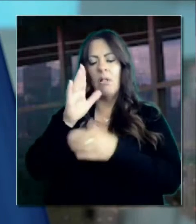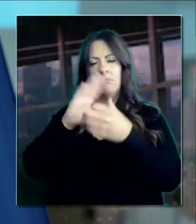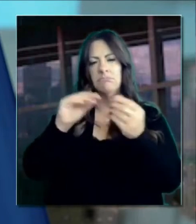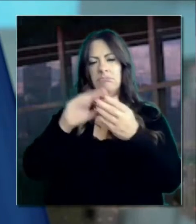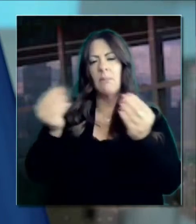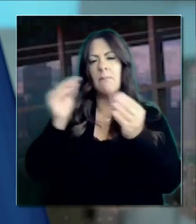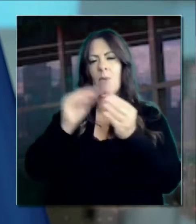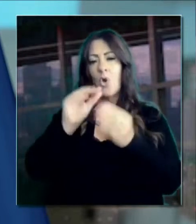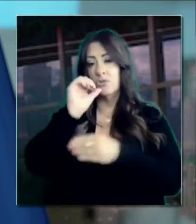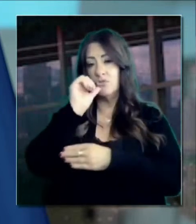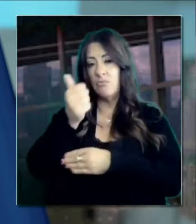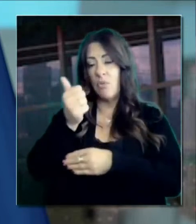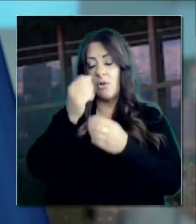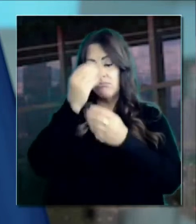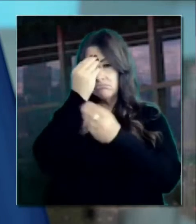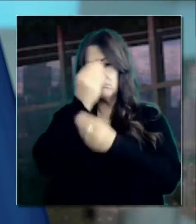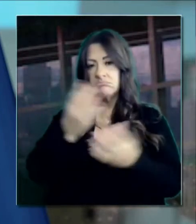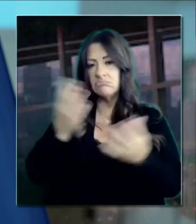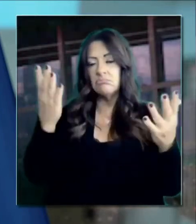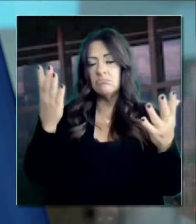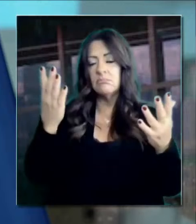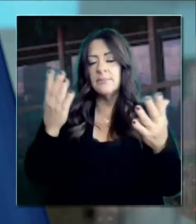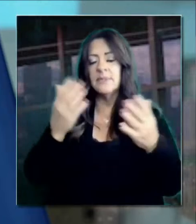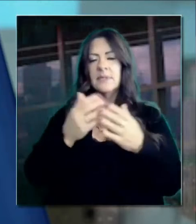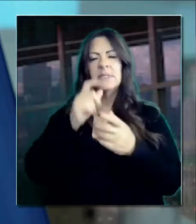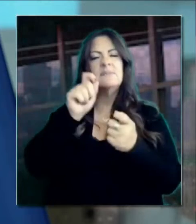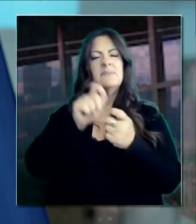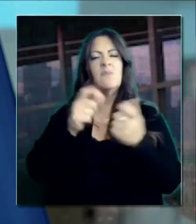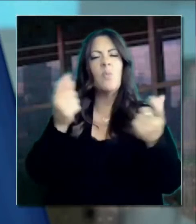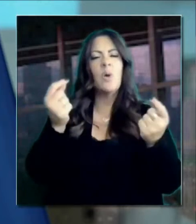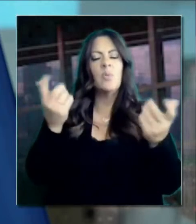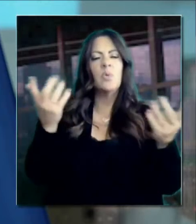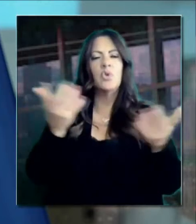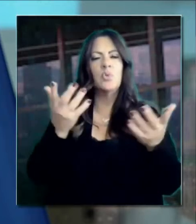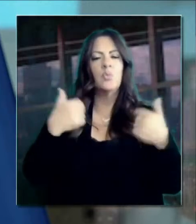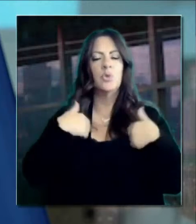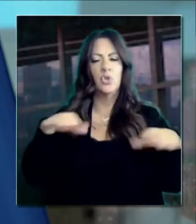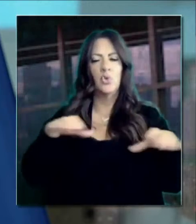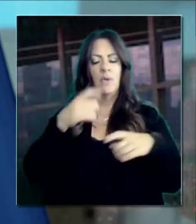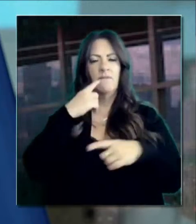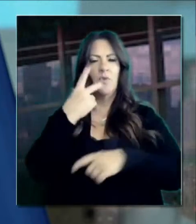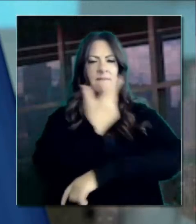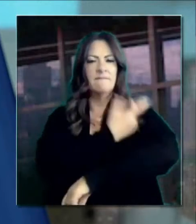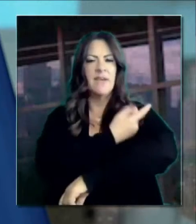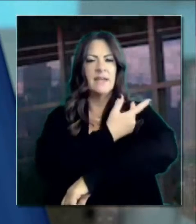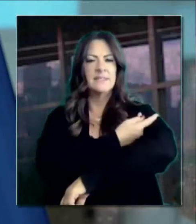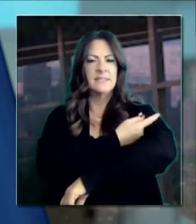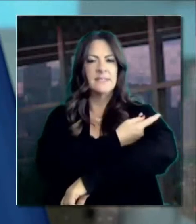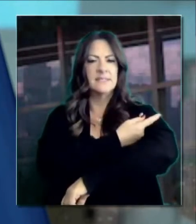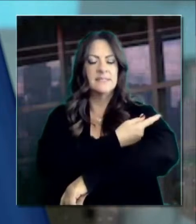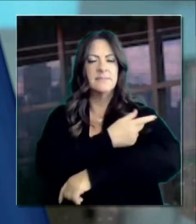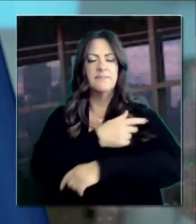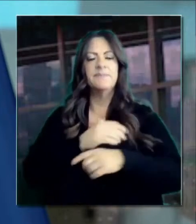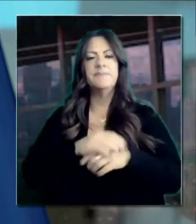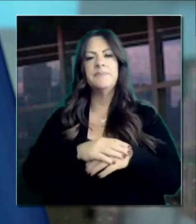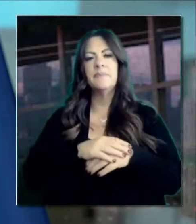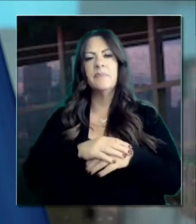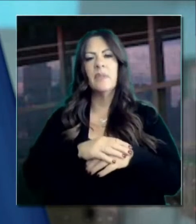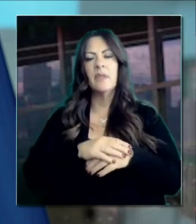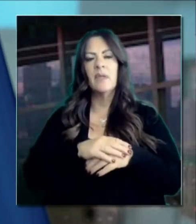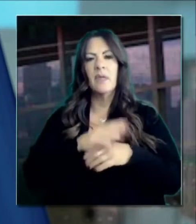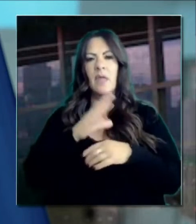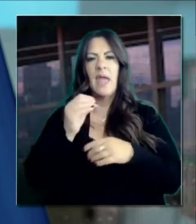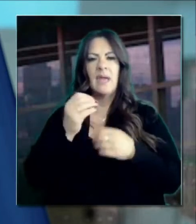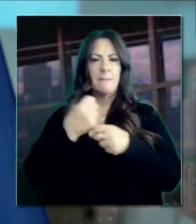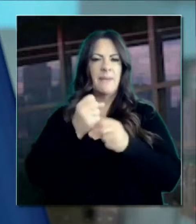more specific terms, the work on vaccines and how we will create more clarity, more